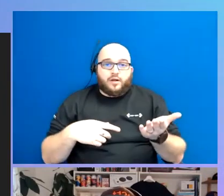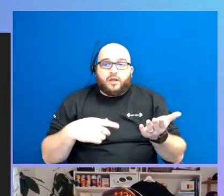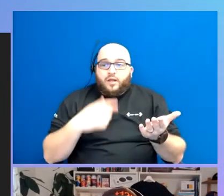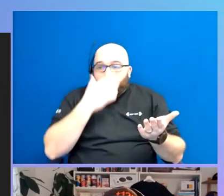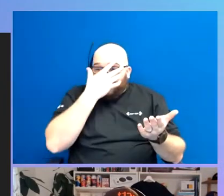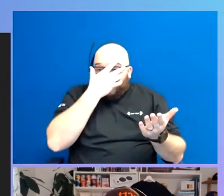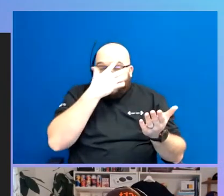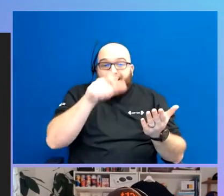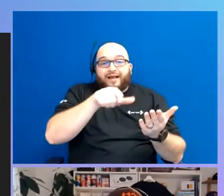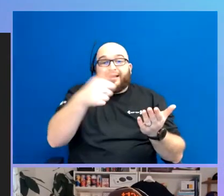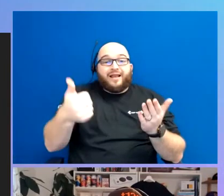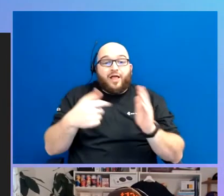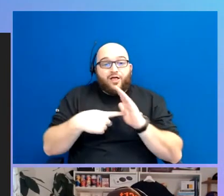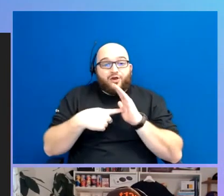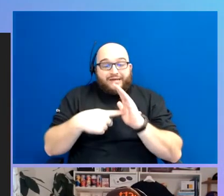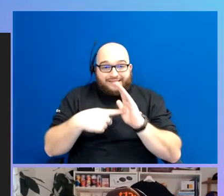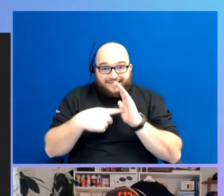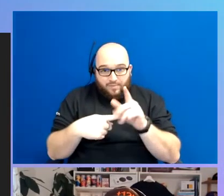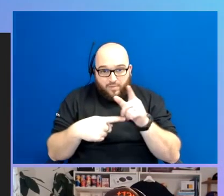Another example,